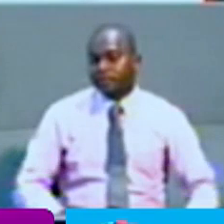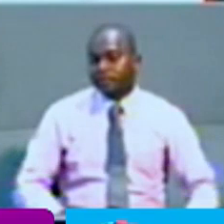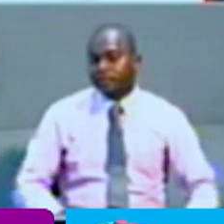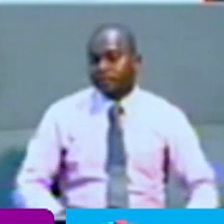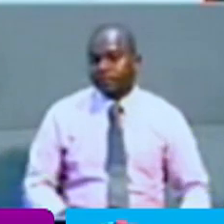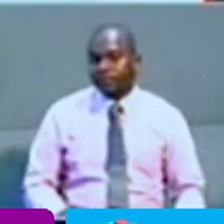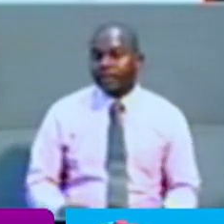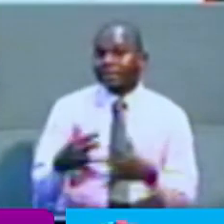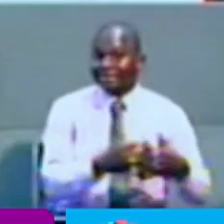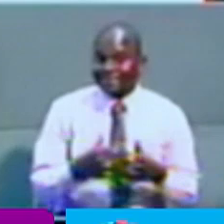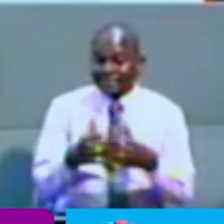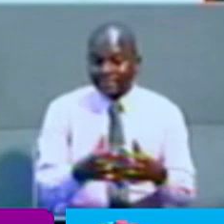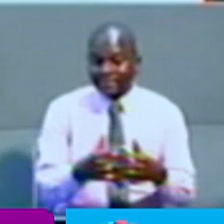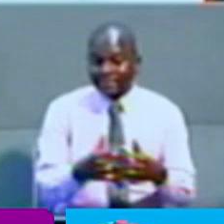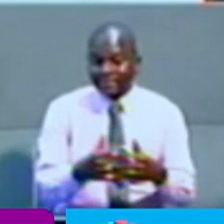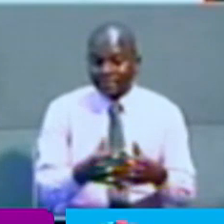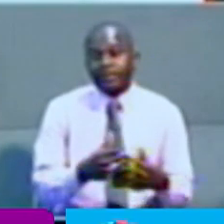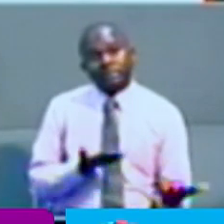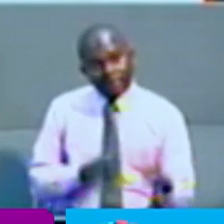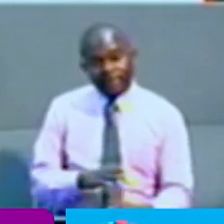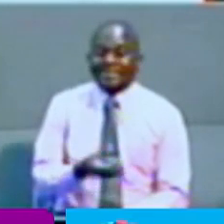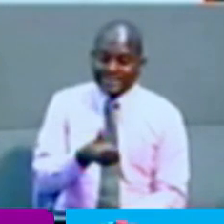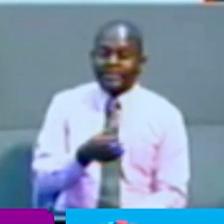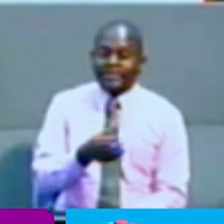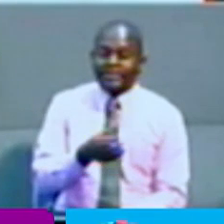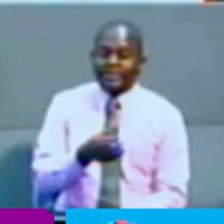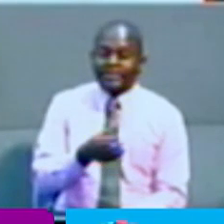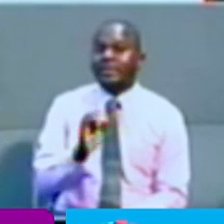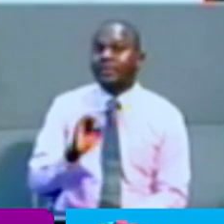In the US, they lost 600,000 people dead.